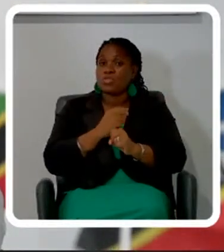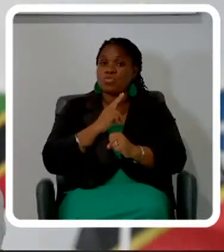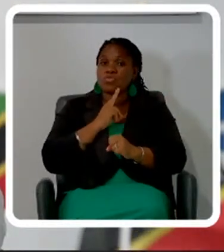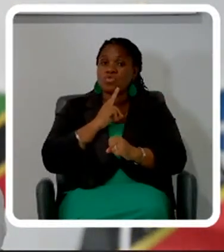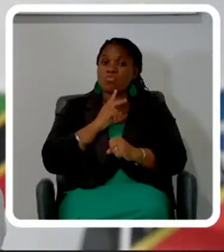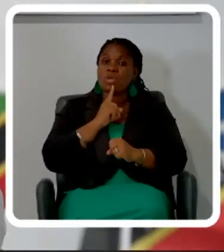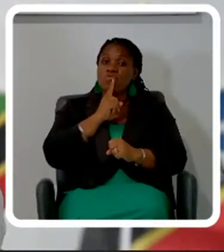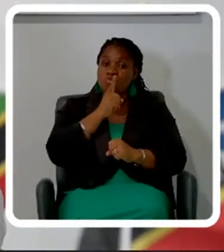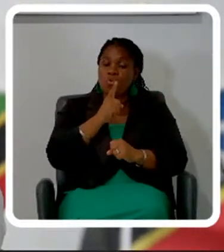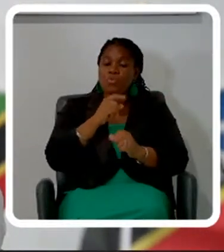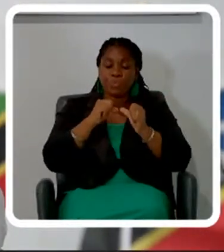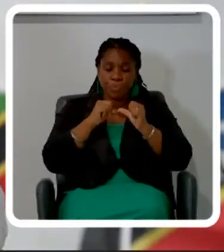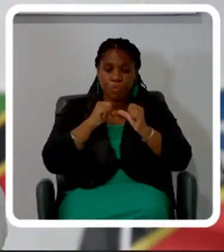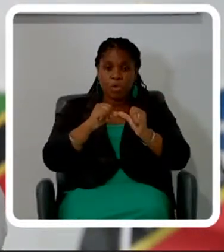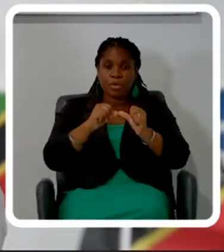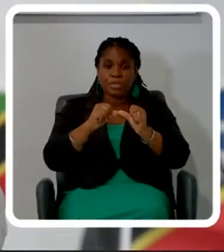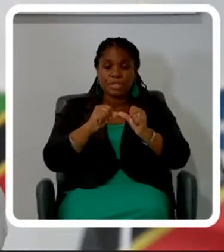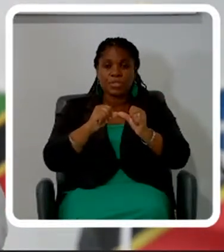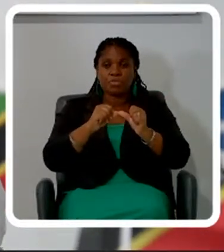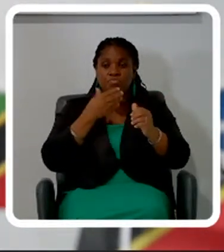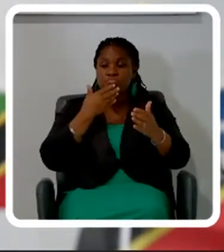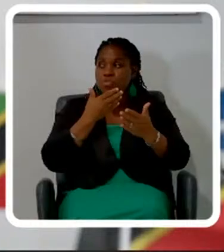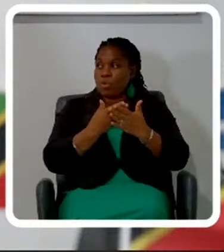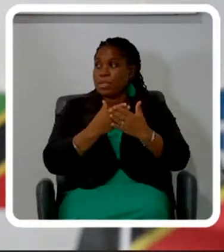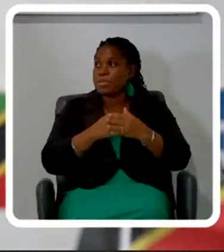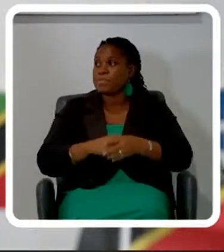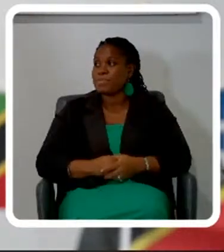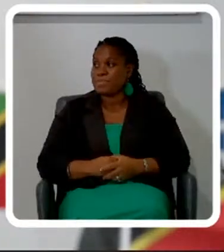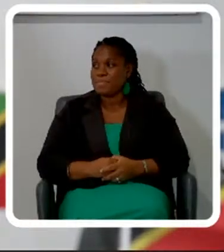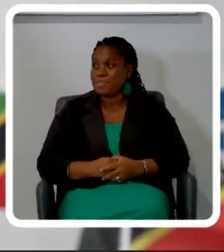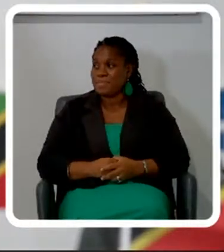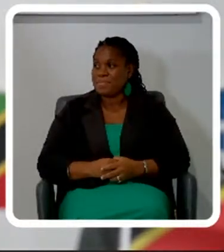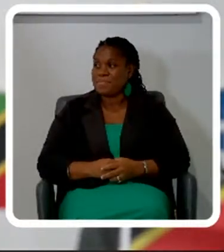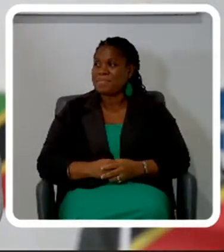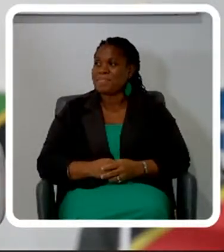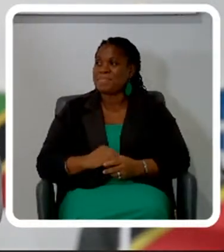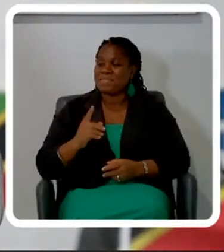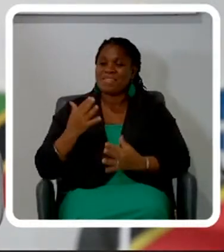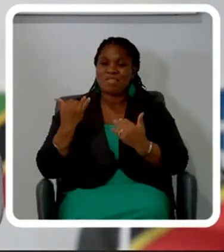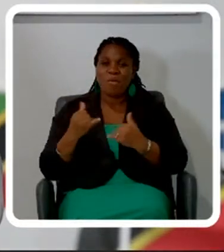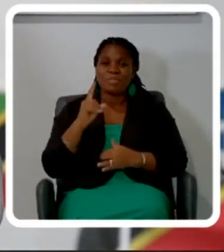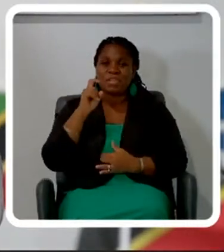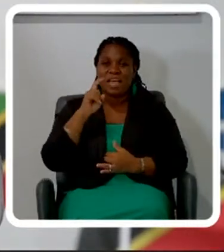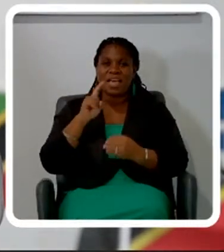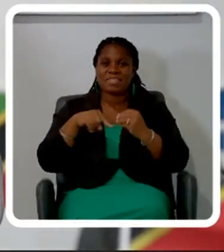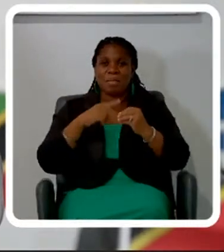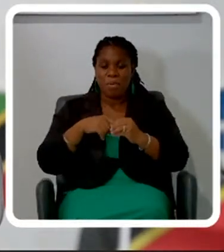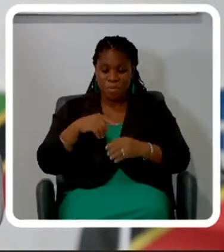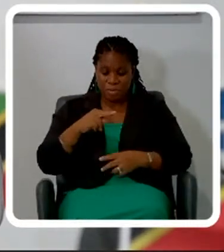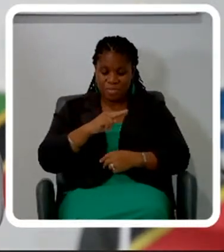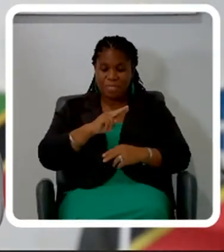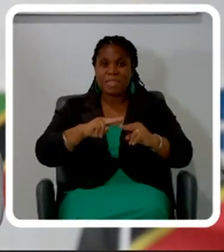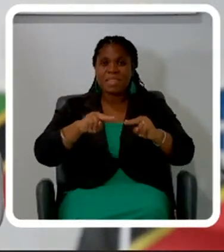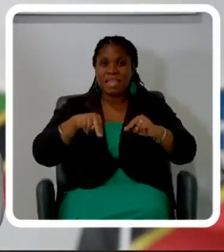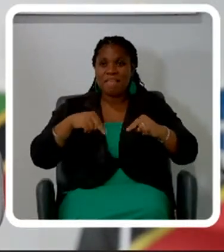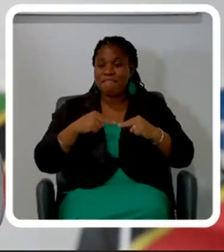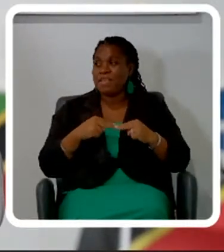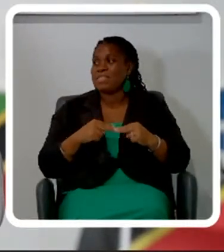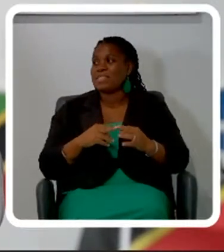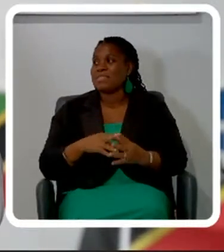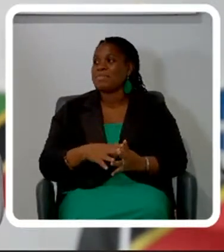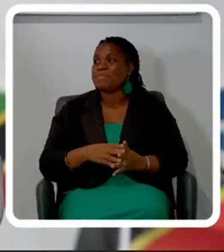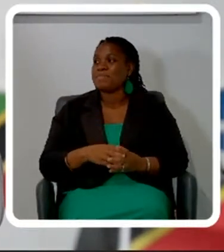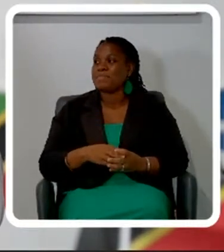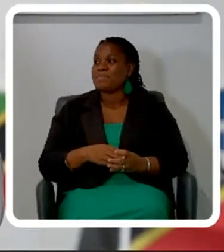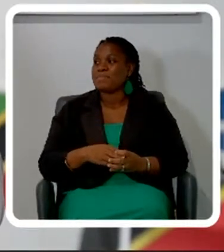Go ahead. Okay, Mr. Prime Minister, I will take you over to Nevis today. Yes. All right, one,